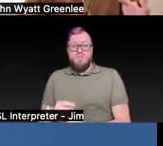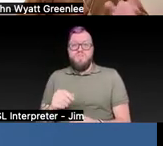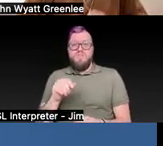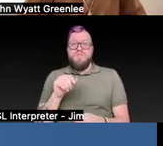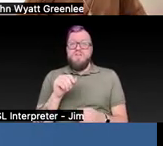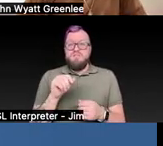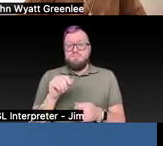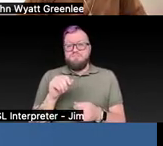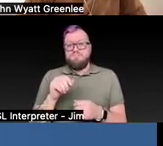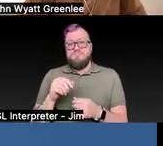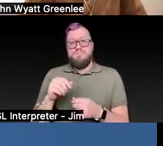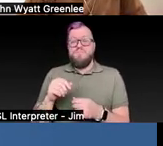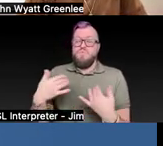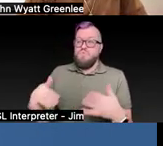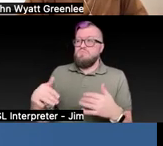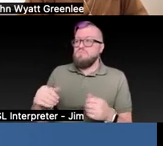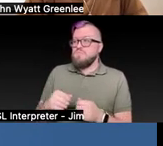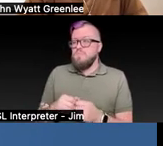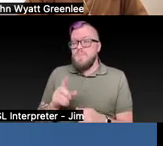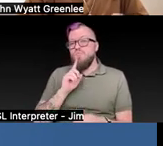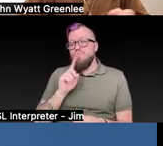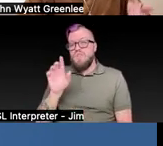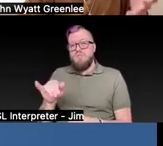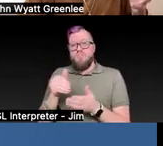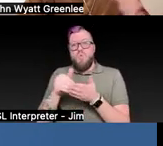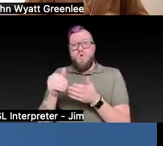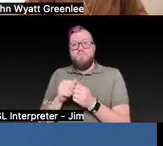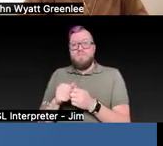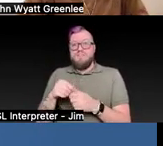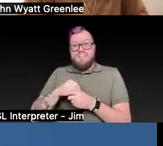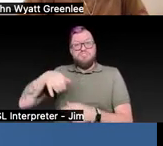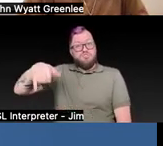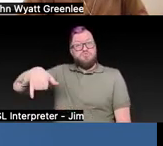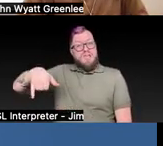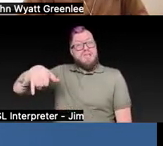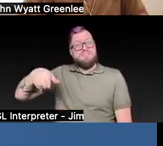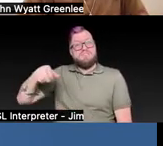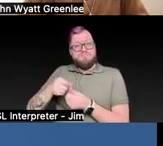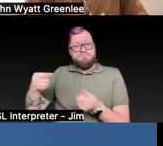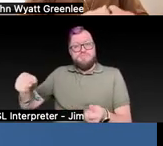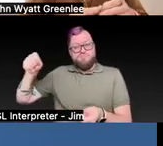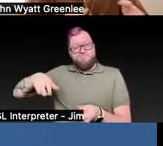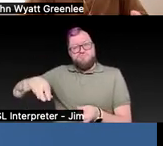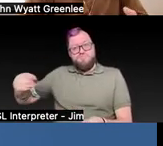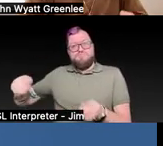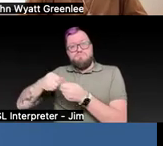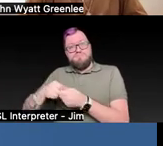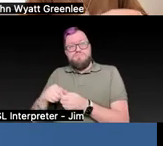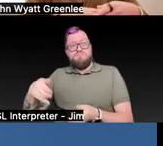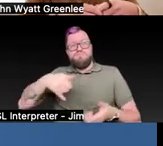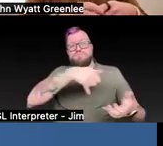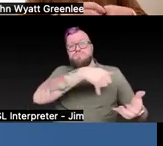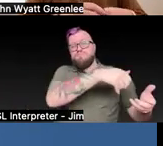States, um, and they are often smuggled in suitcases. But there's a real problem. So they face environmental issues.